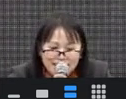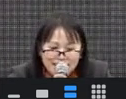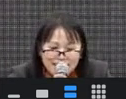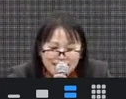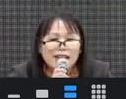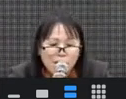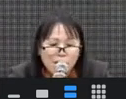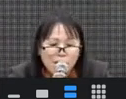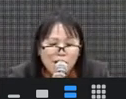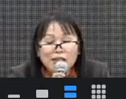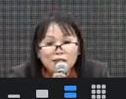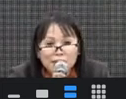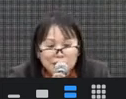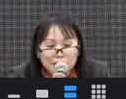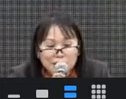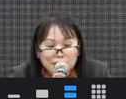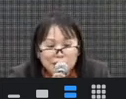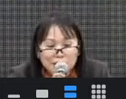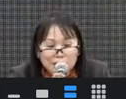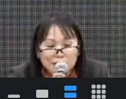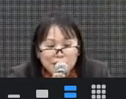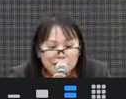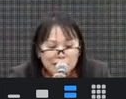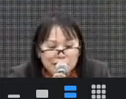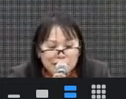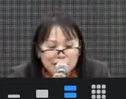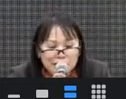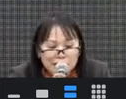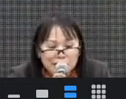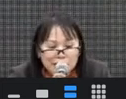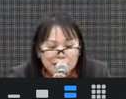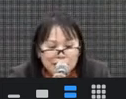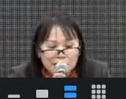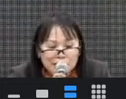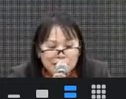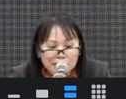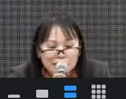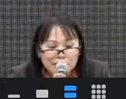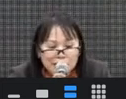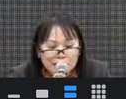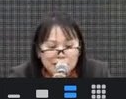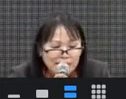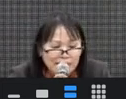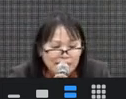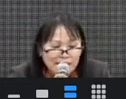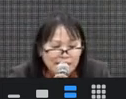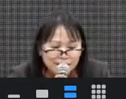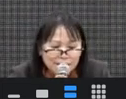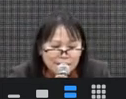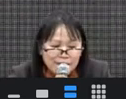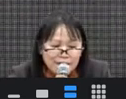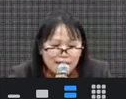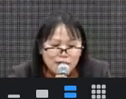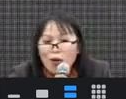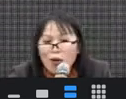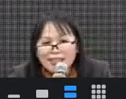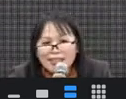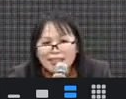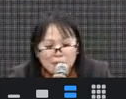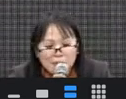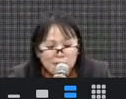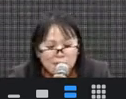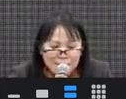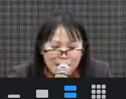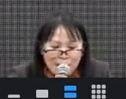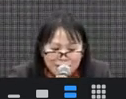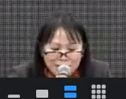3 stars with a total of 474 earned points, and no one can